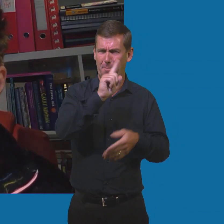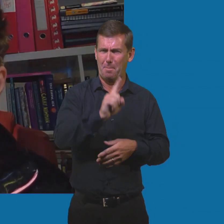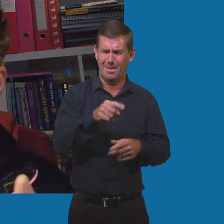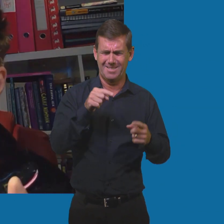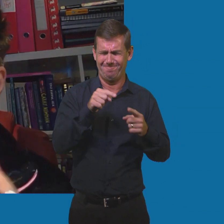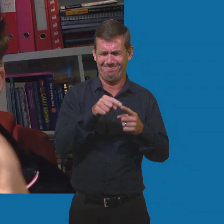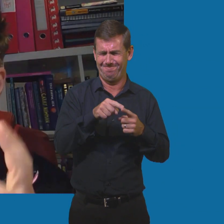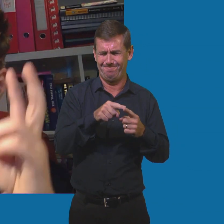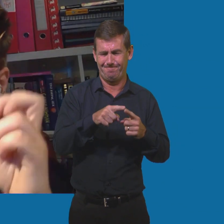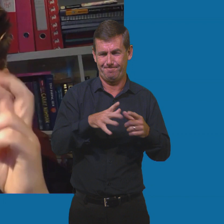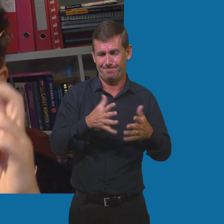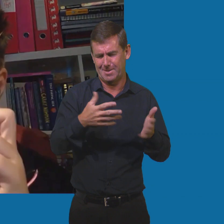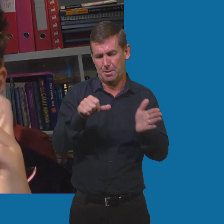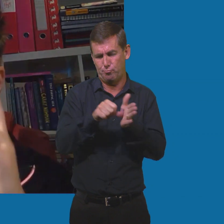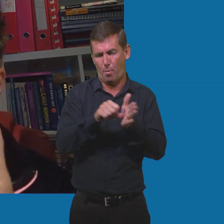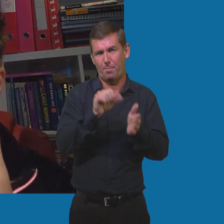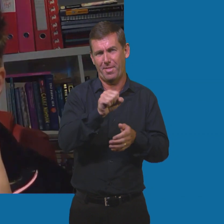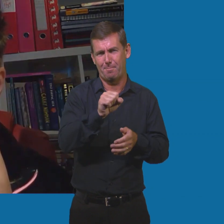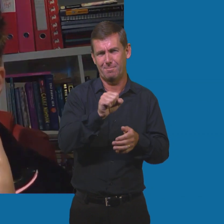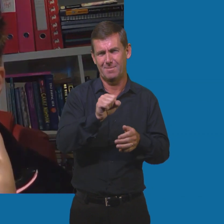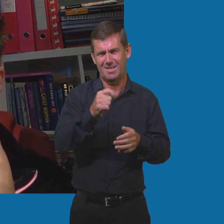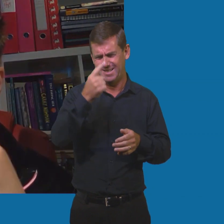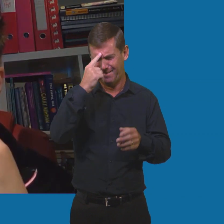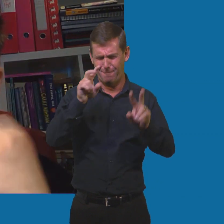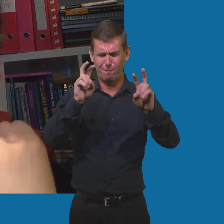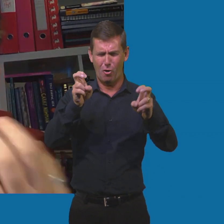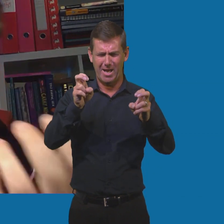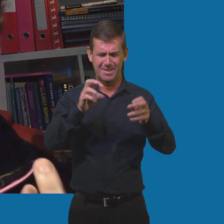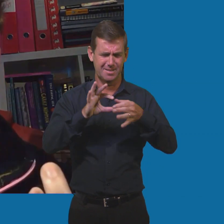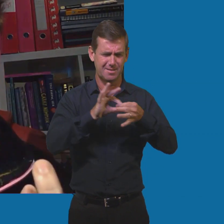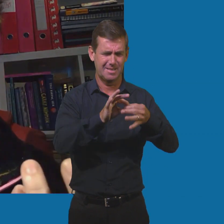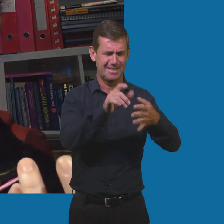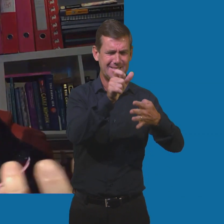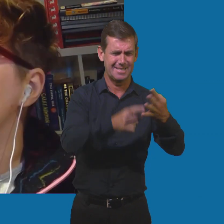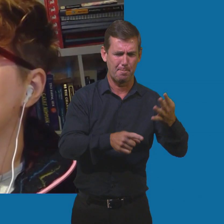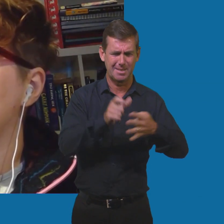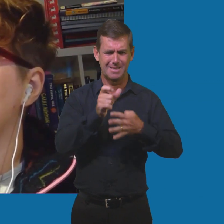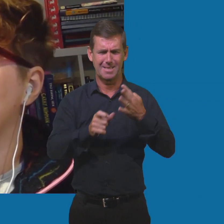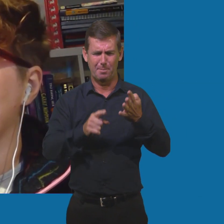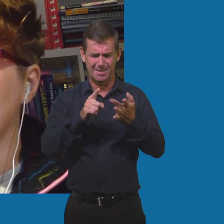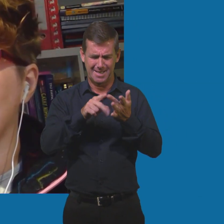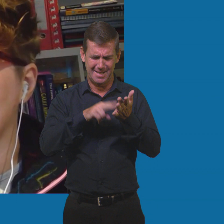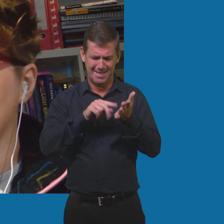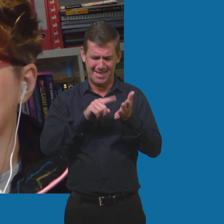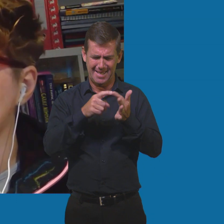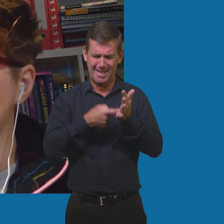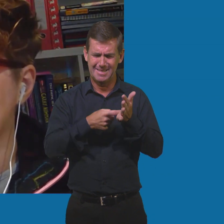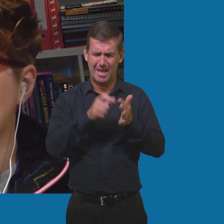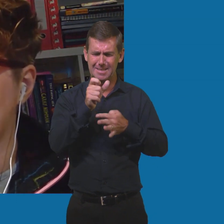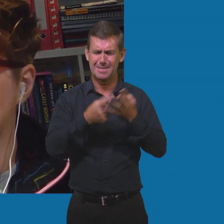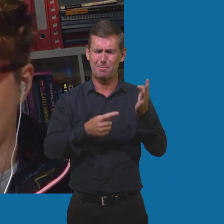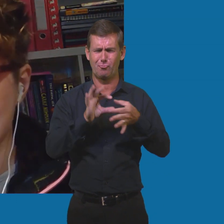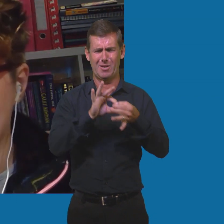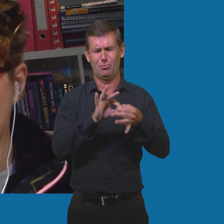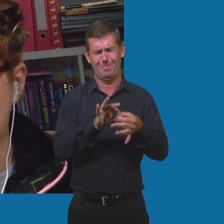I'll be honest. I mean, I hate the phrase interabled relationships. I just have a relationship. But I find the whole kind of like, here's a